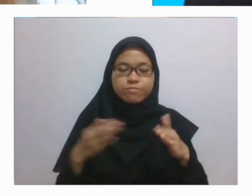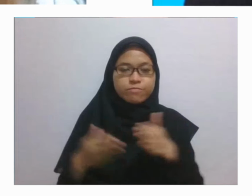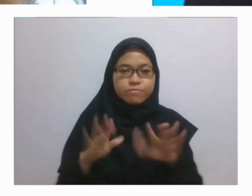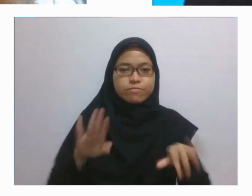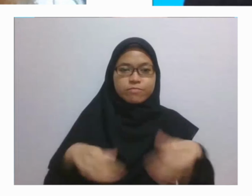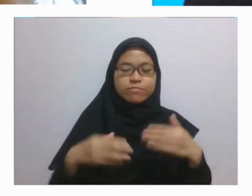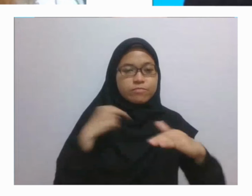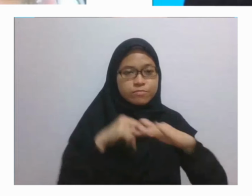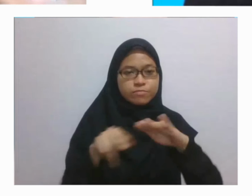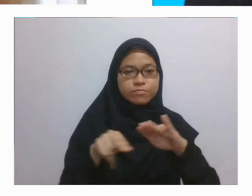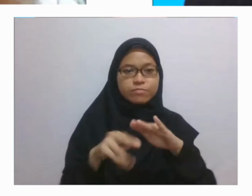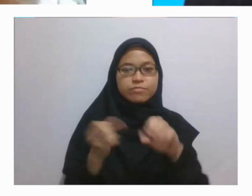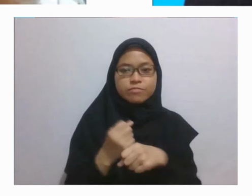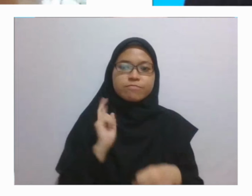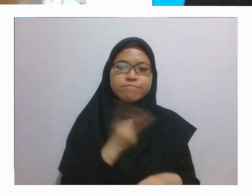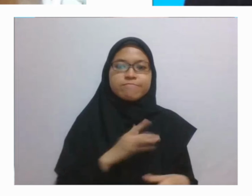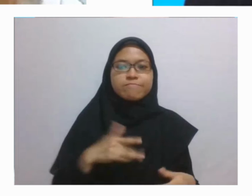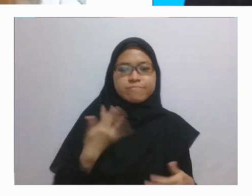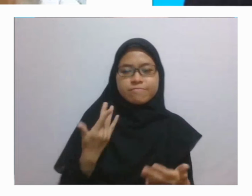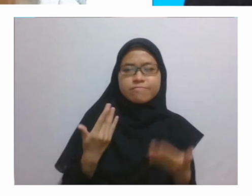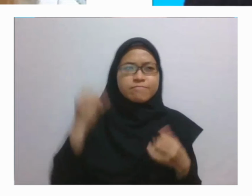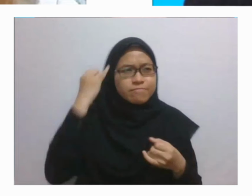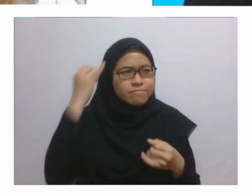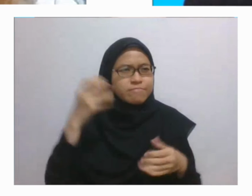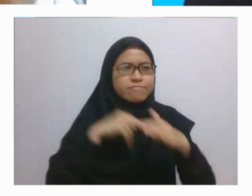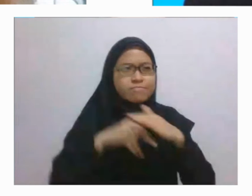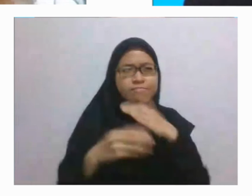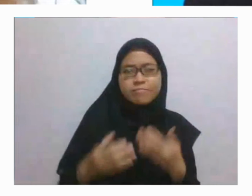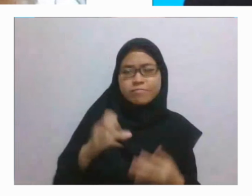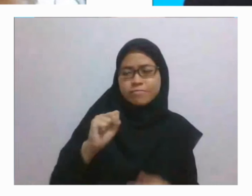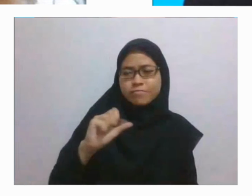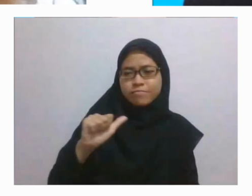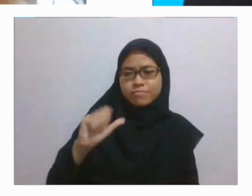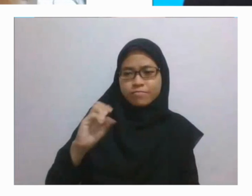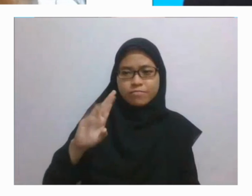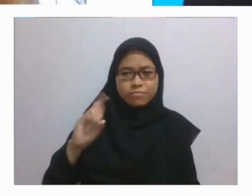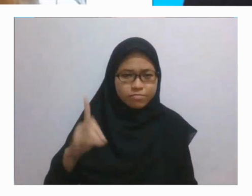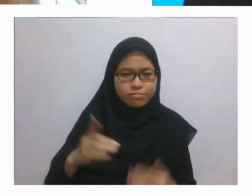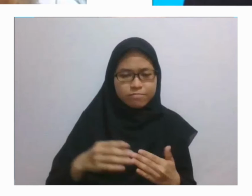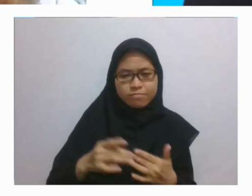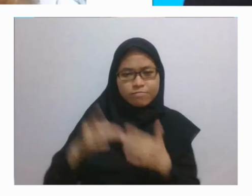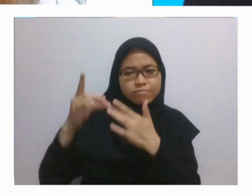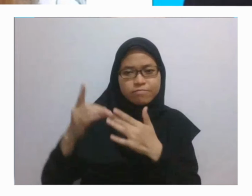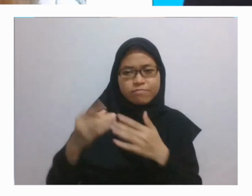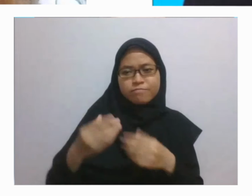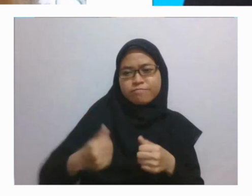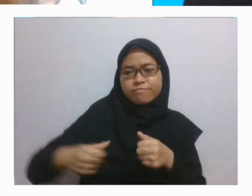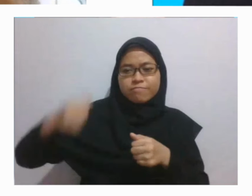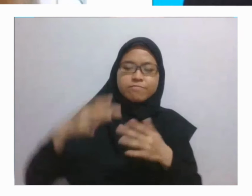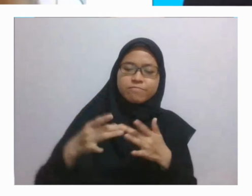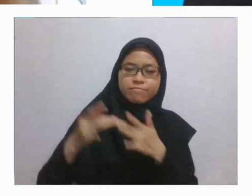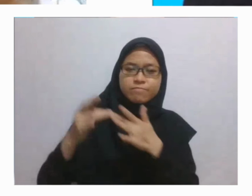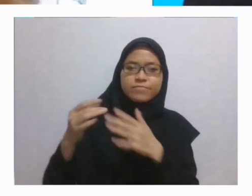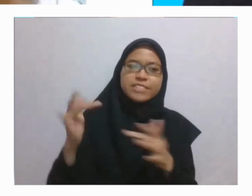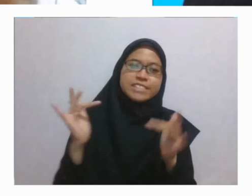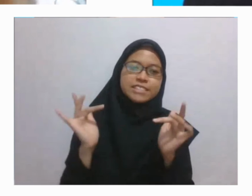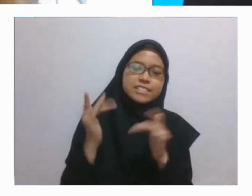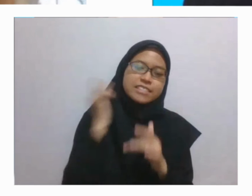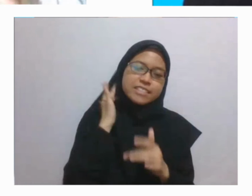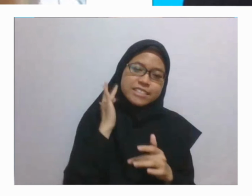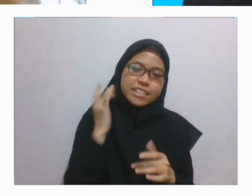feel, the idea that nature could be sacred, the sense that we get a sense of connection to ourselves